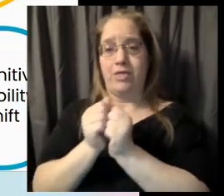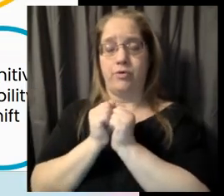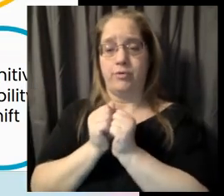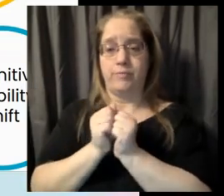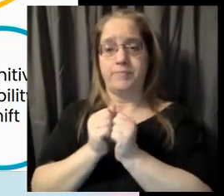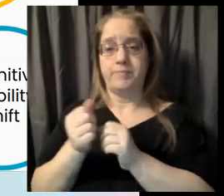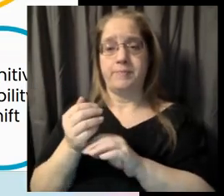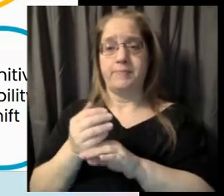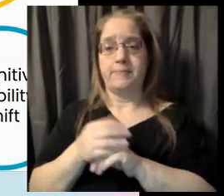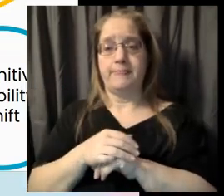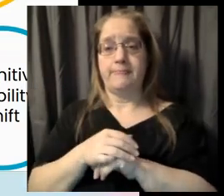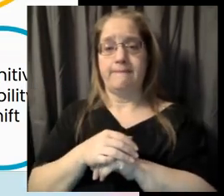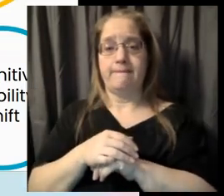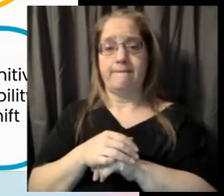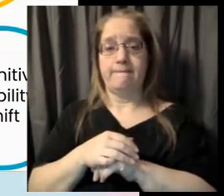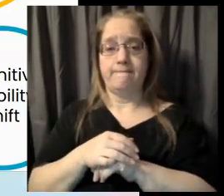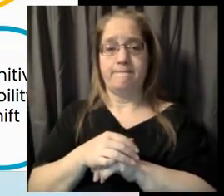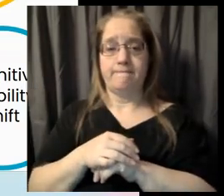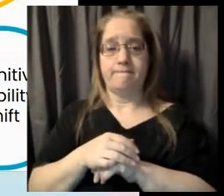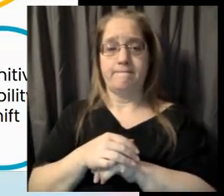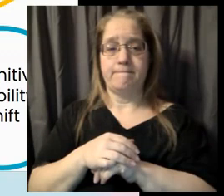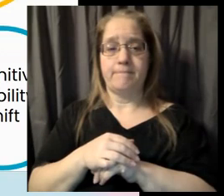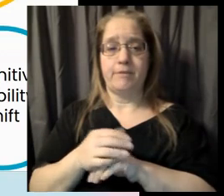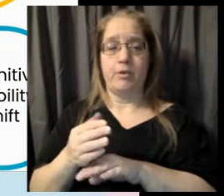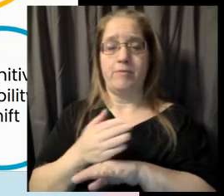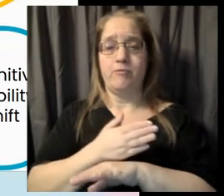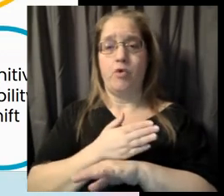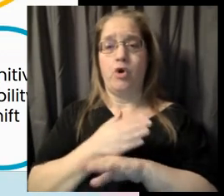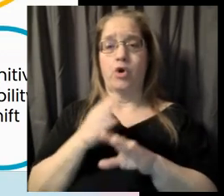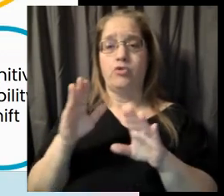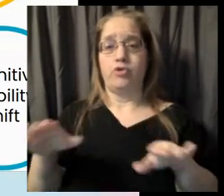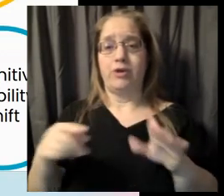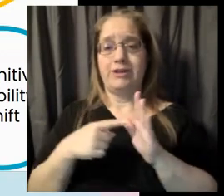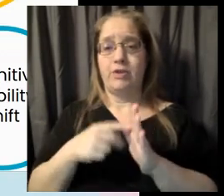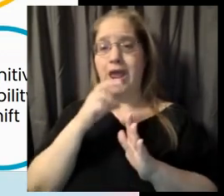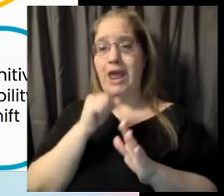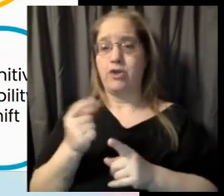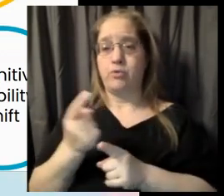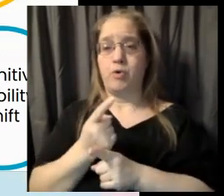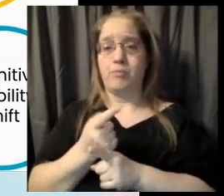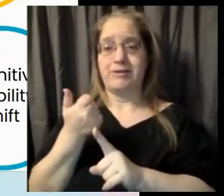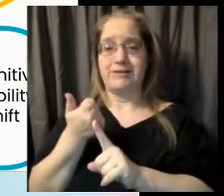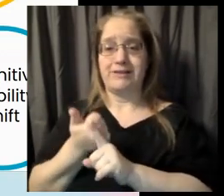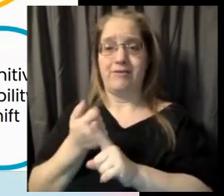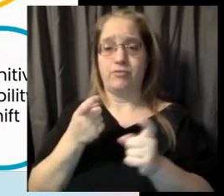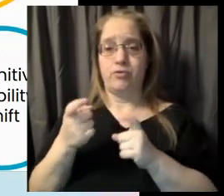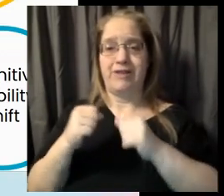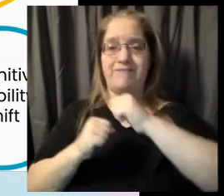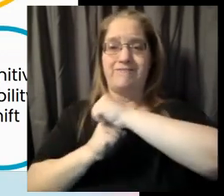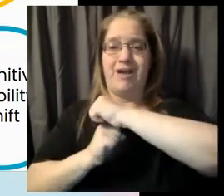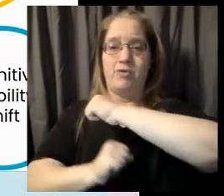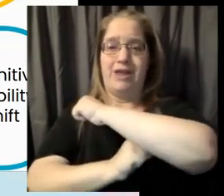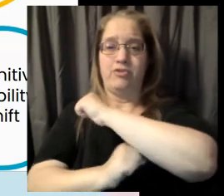before children can demonstrate age-appropriate self-control, they need foundational skills.